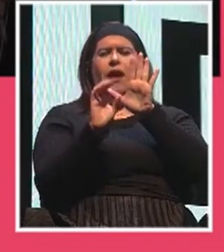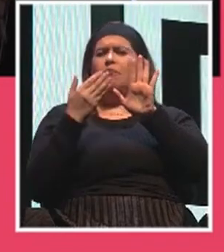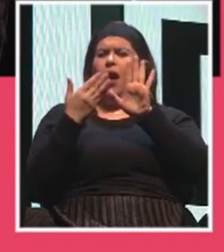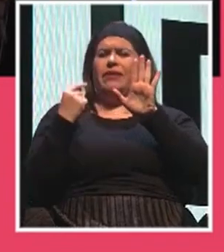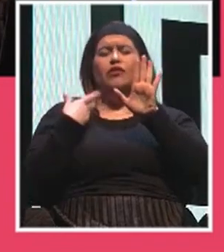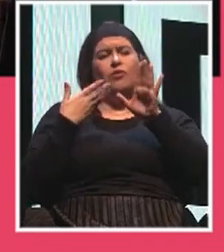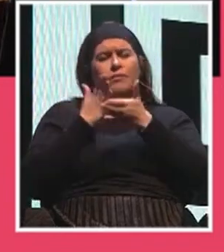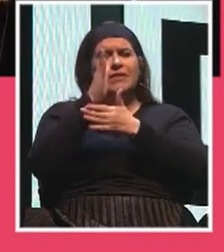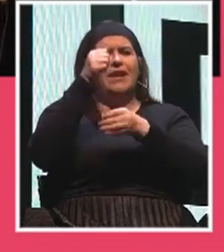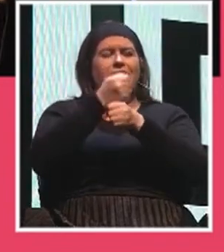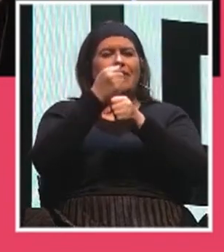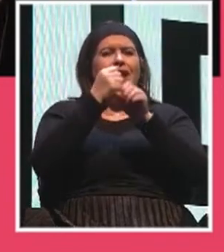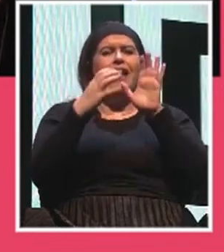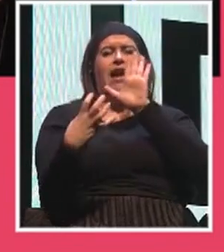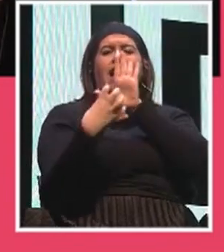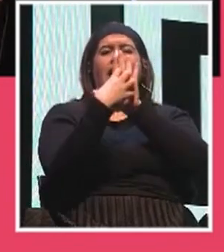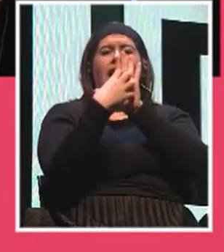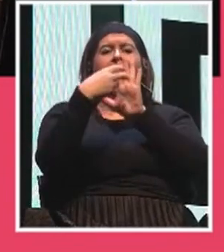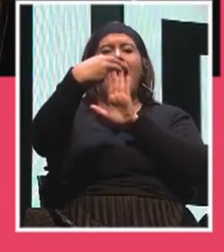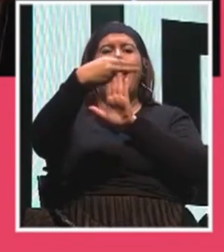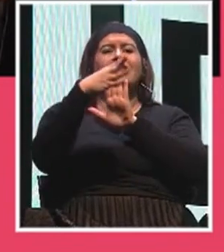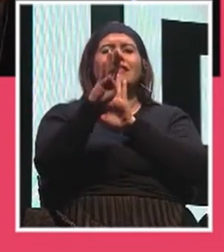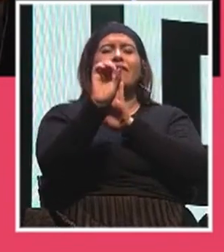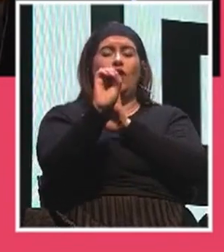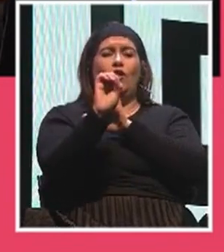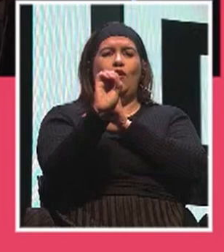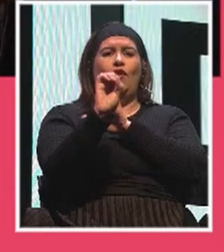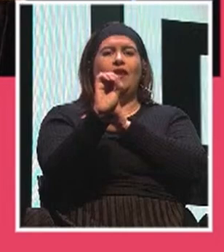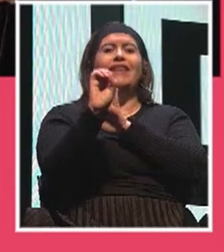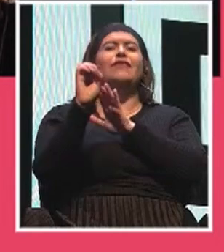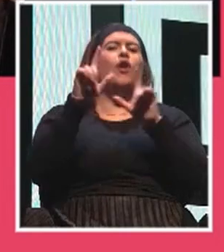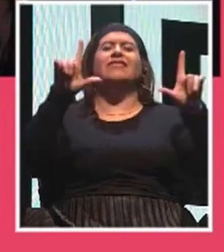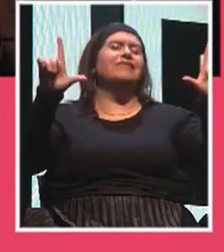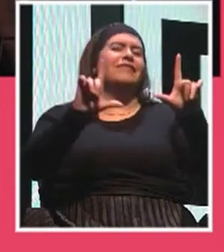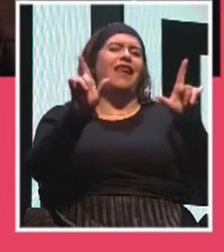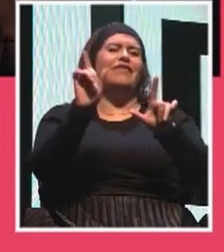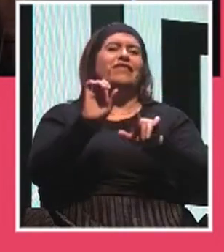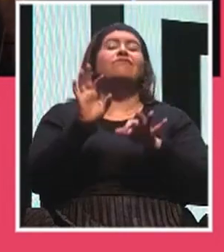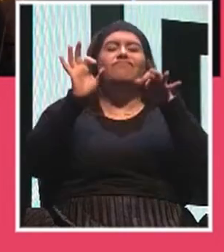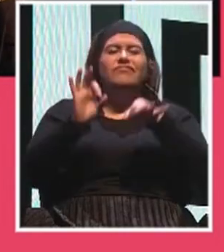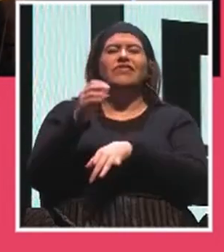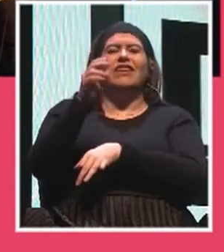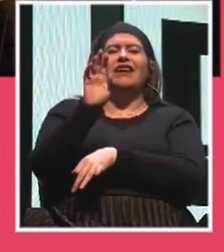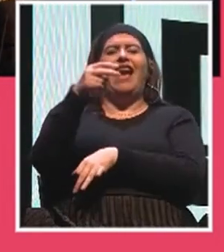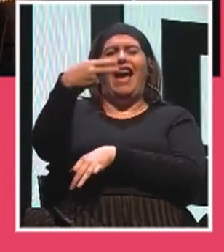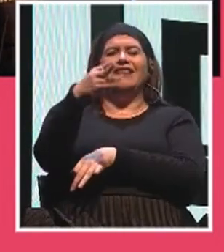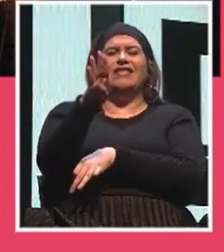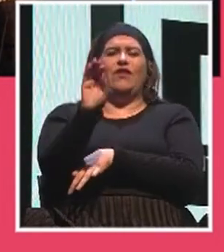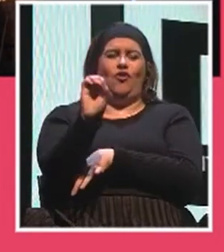not TV. Or it's not TV, it's HBO. So what do they mean by that? It means that the kind of television that they were